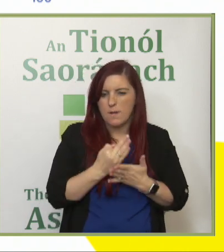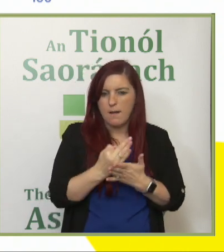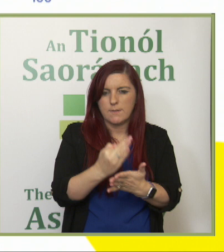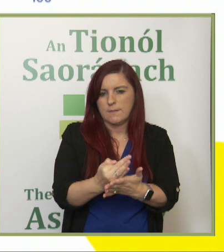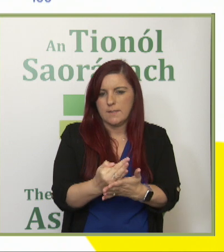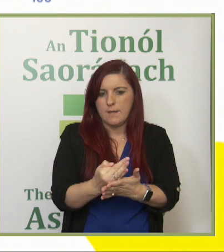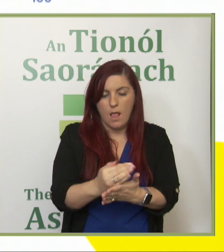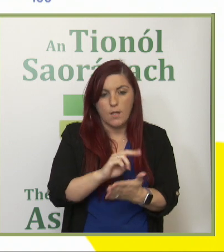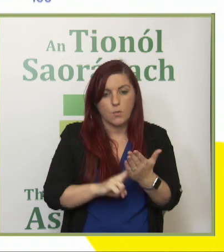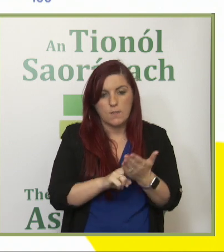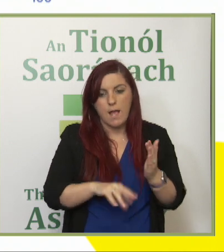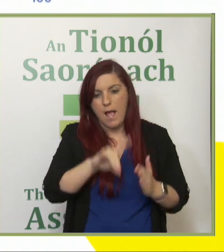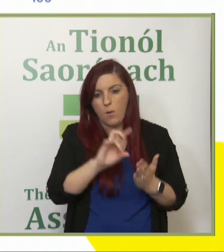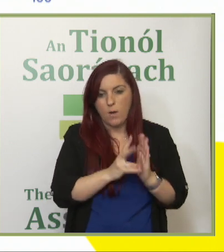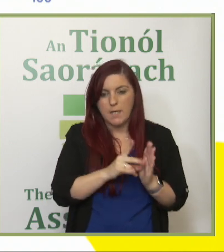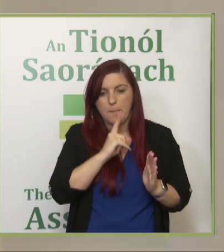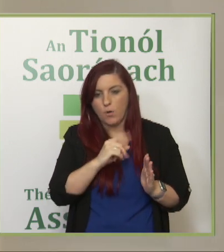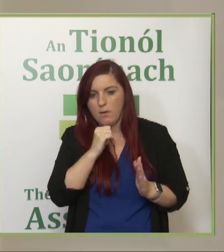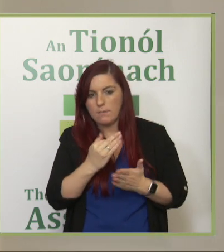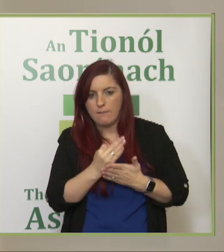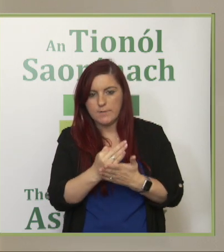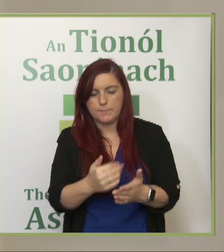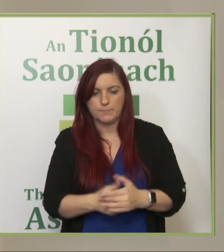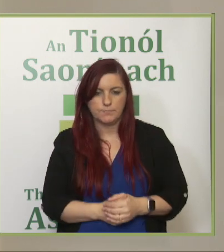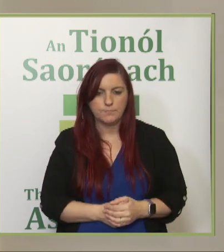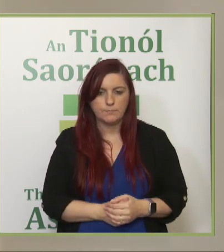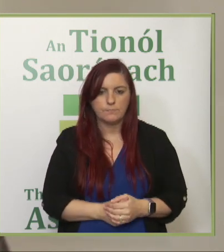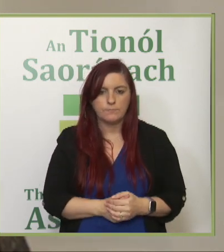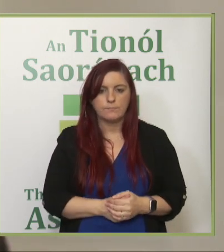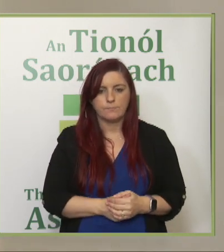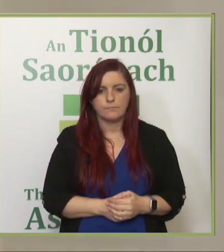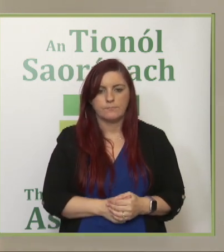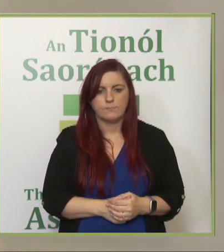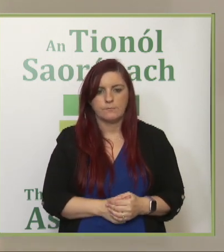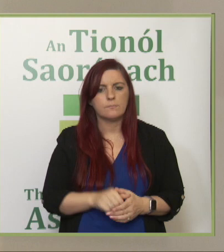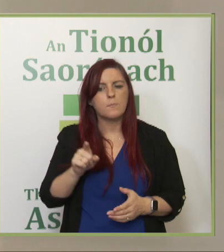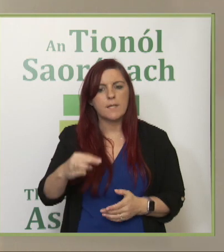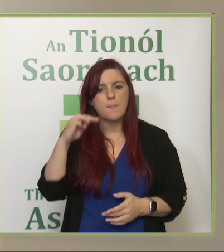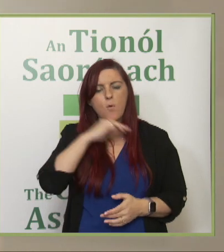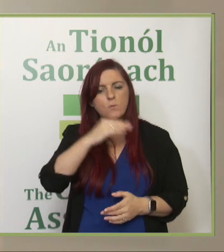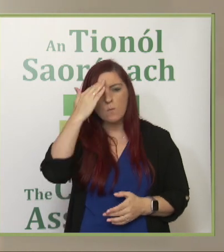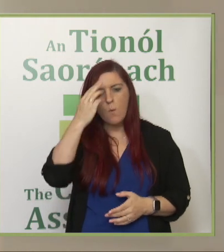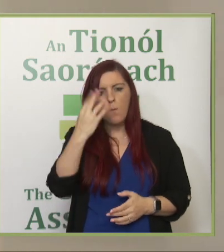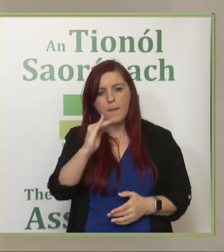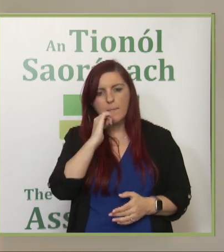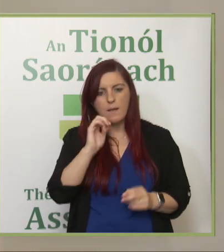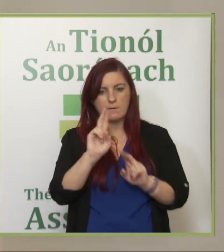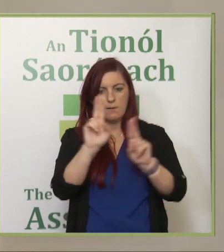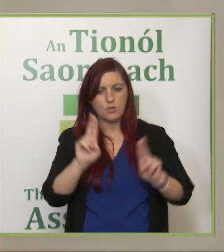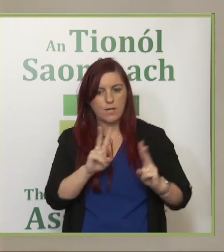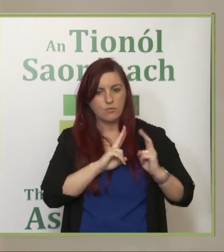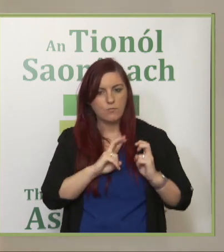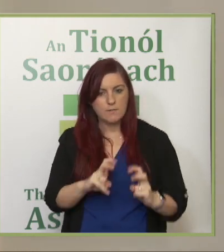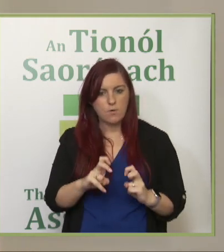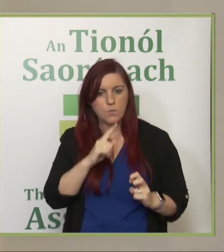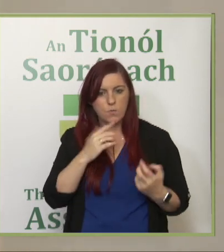high quantities of herb when they use cannabis. And this is important to know because the international research would